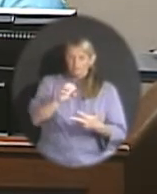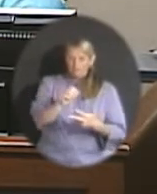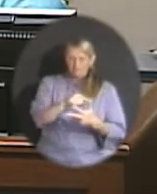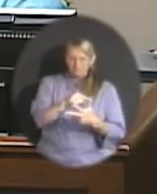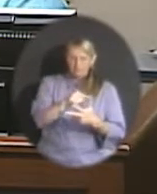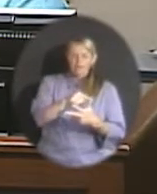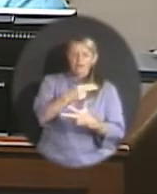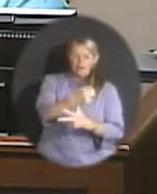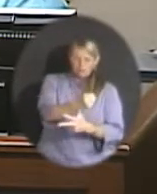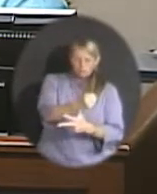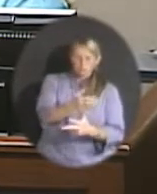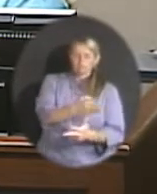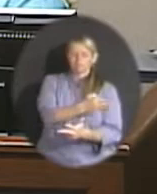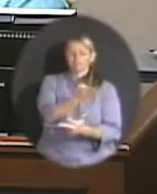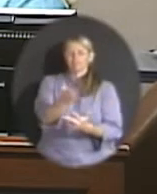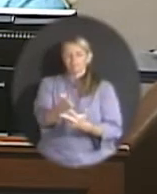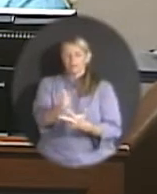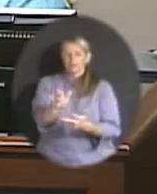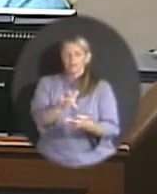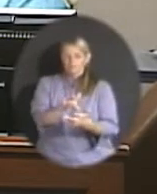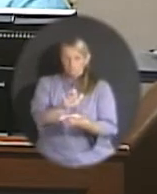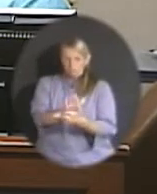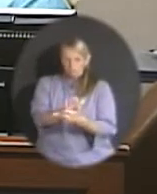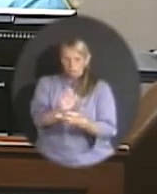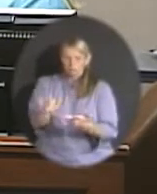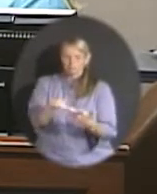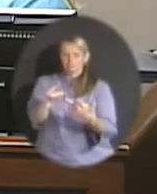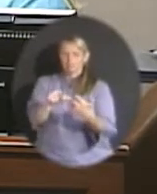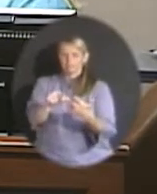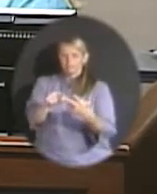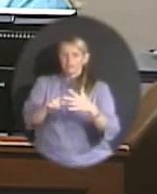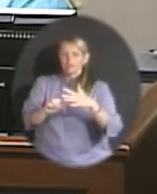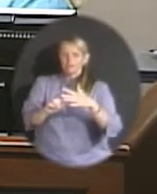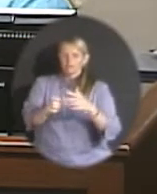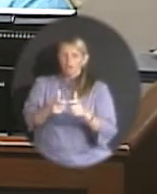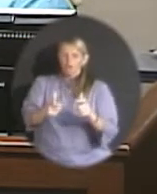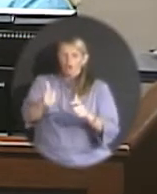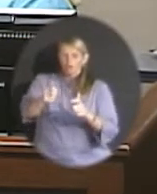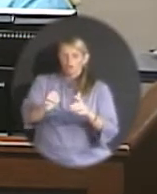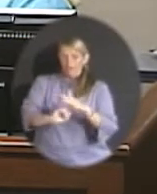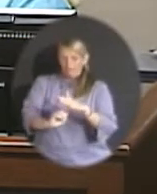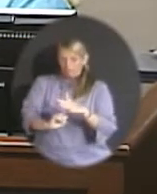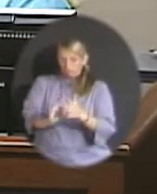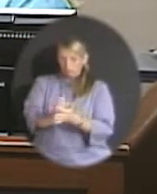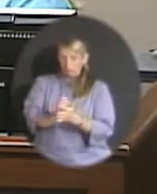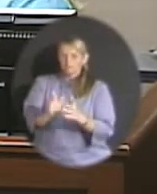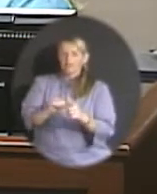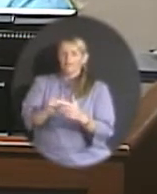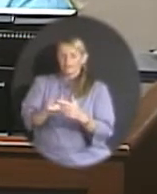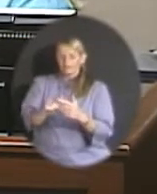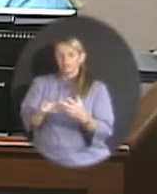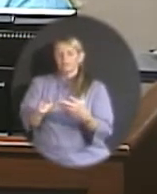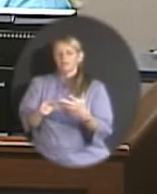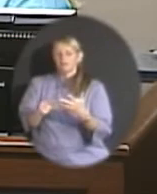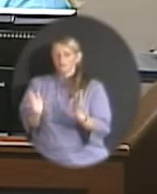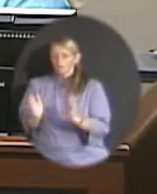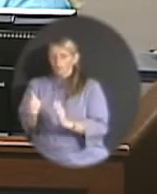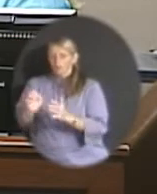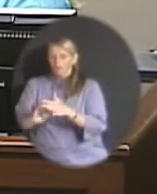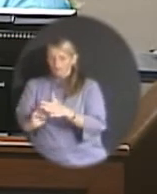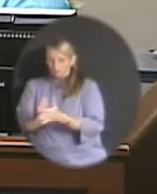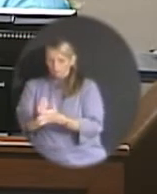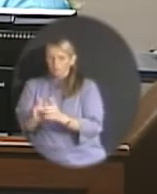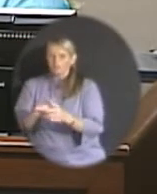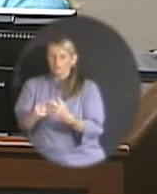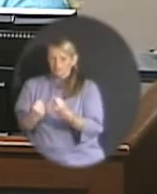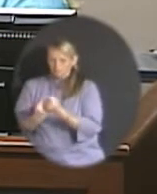and a few of the larger elementaries, and then the last phase will be the rest of the elementaries and the support buildings that have wireless access. So that would include